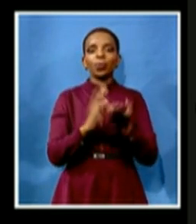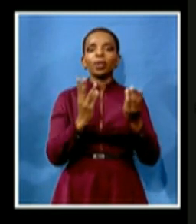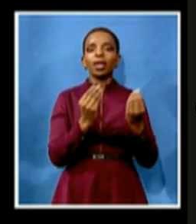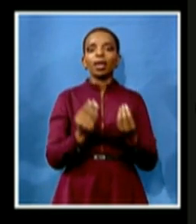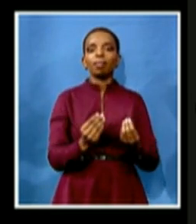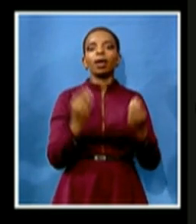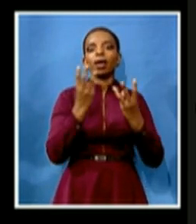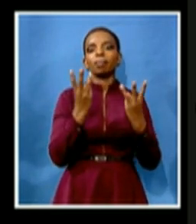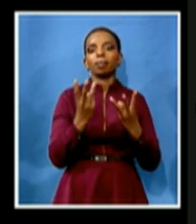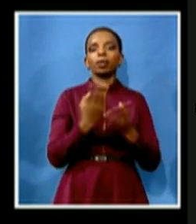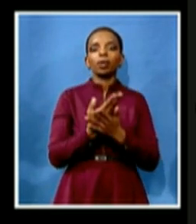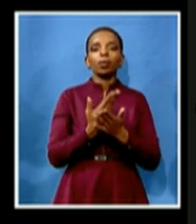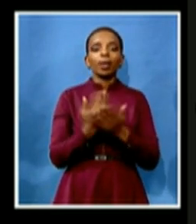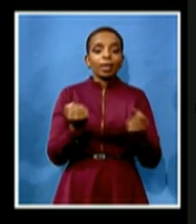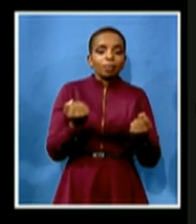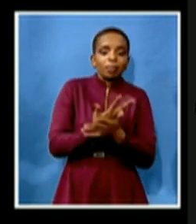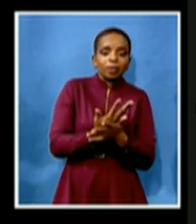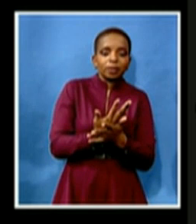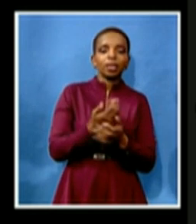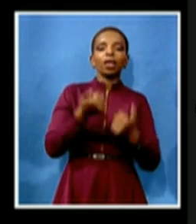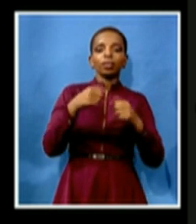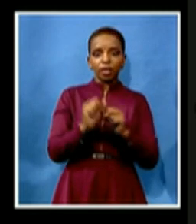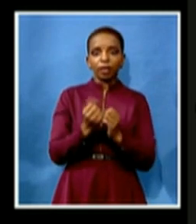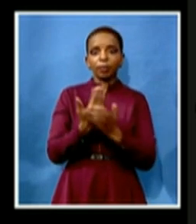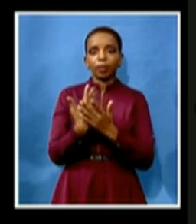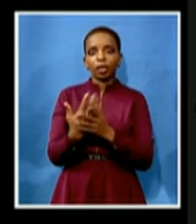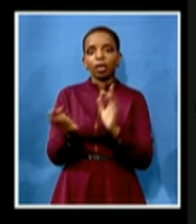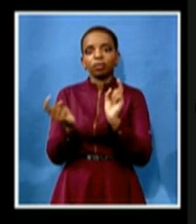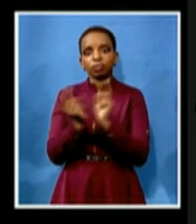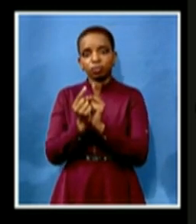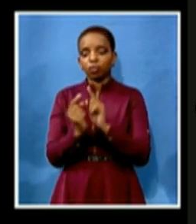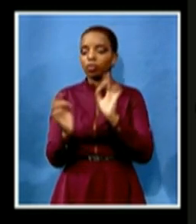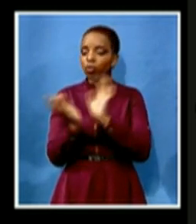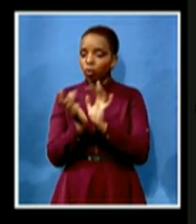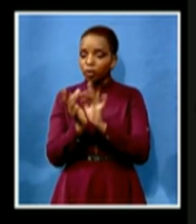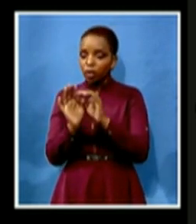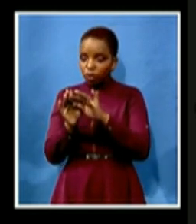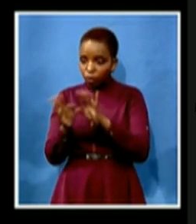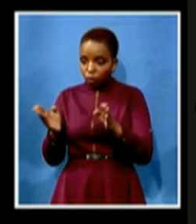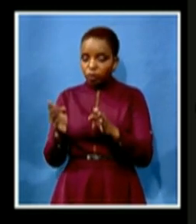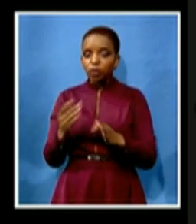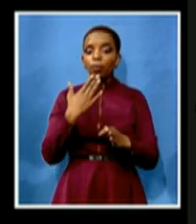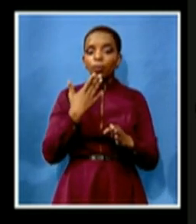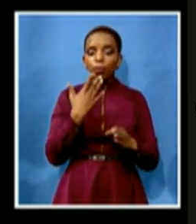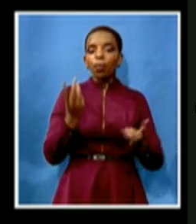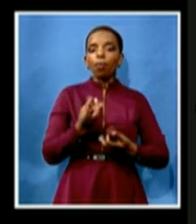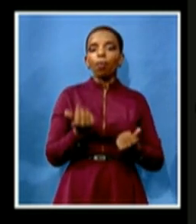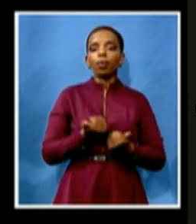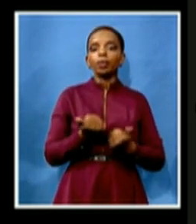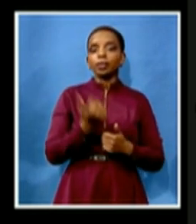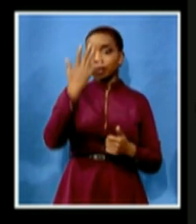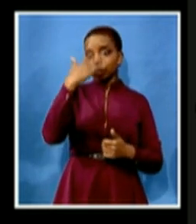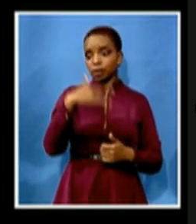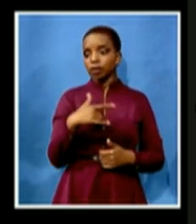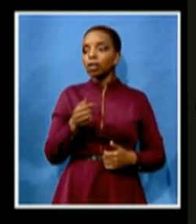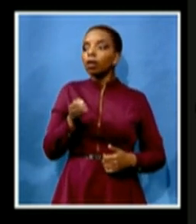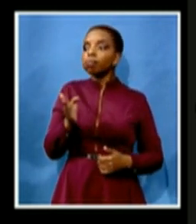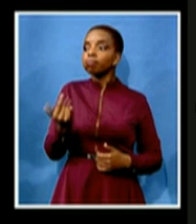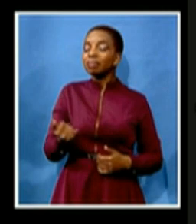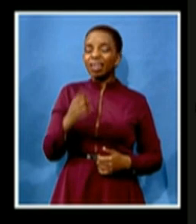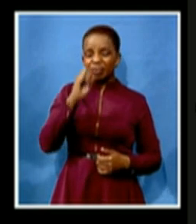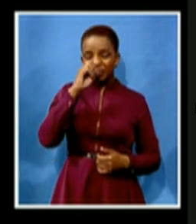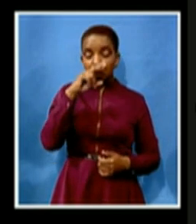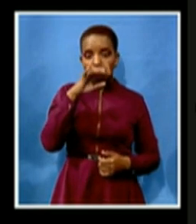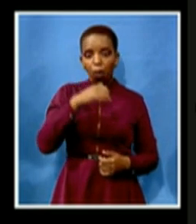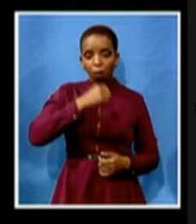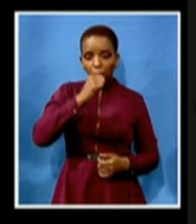and then find those who already have got symptoms and test them. Then, of course, that means that there will be another group, but it may